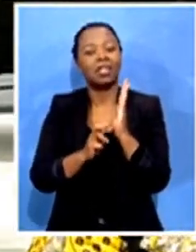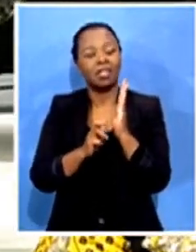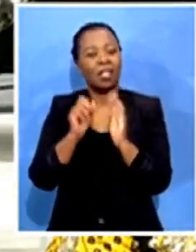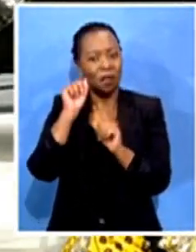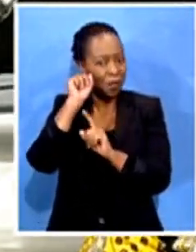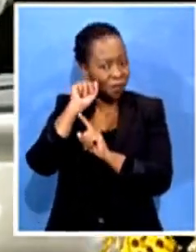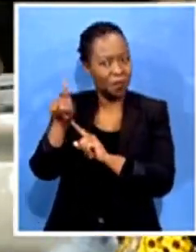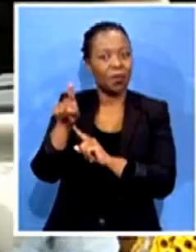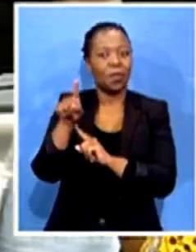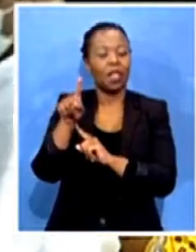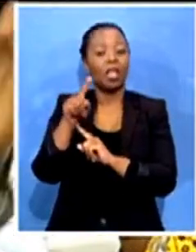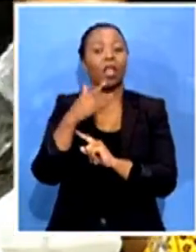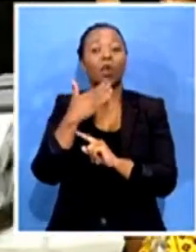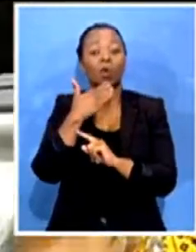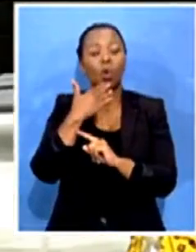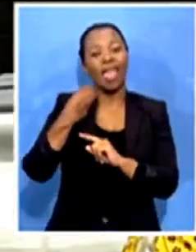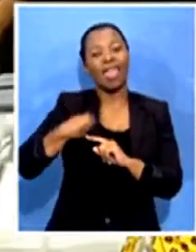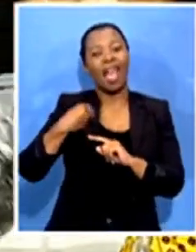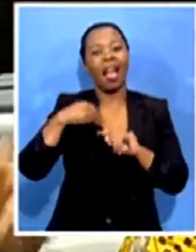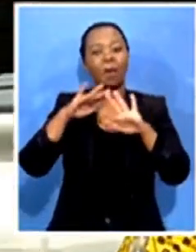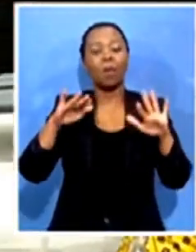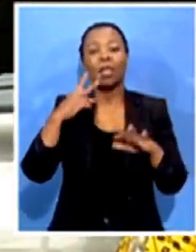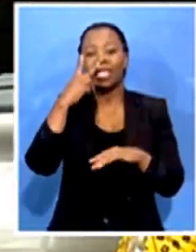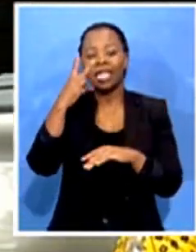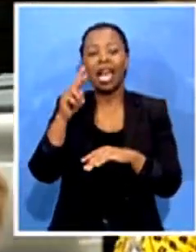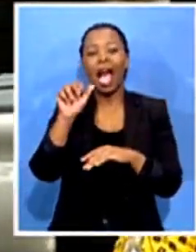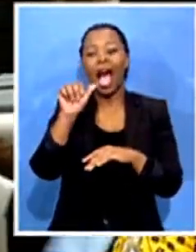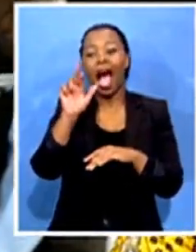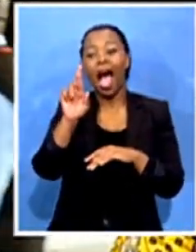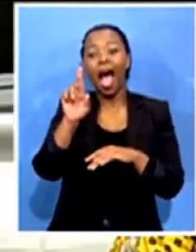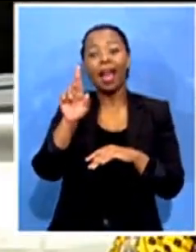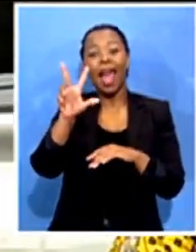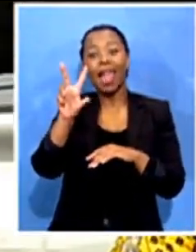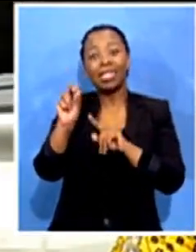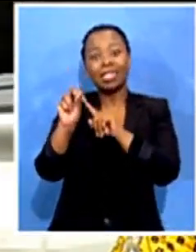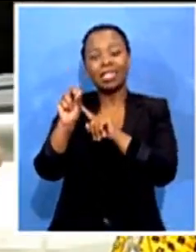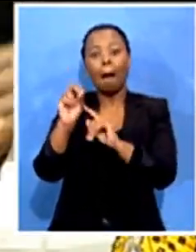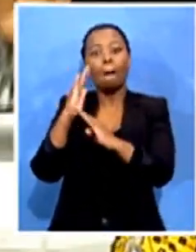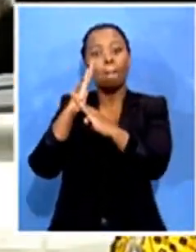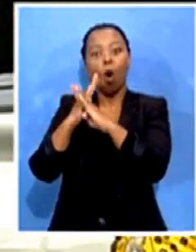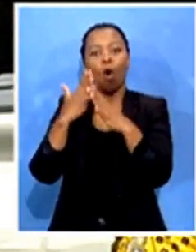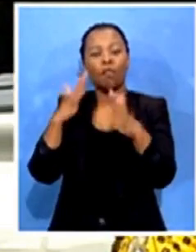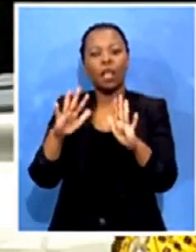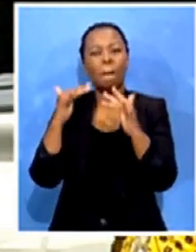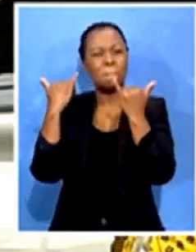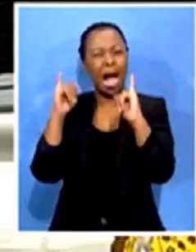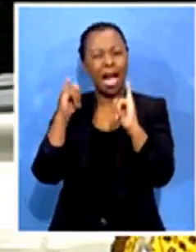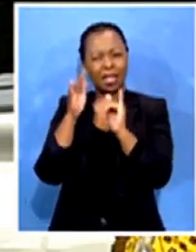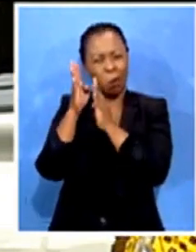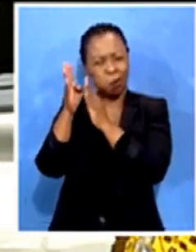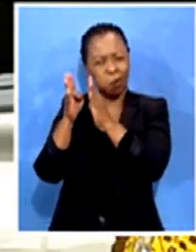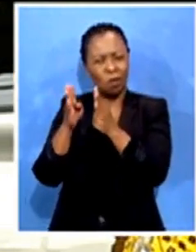the R80, the R80 was blocked. There was a party on the R80 is the road from